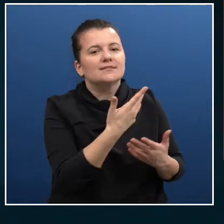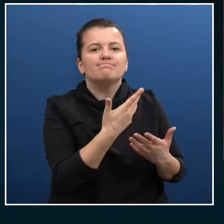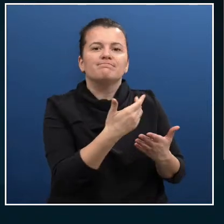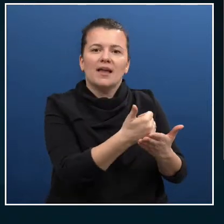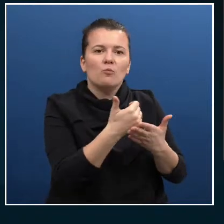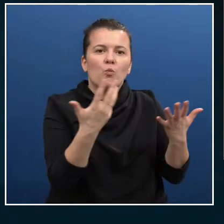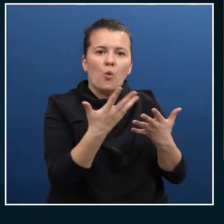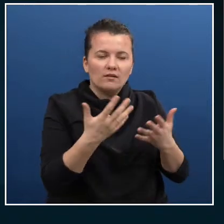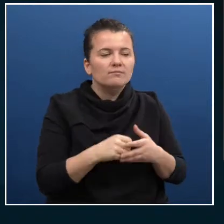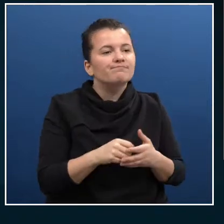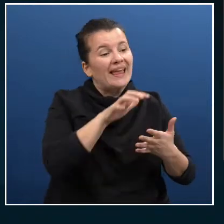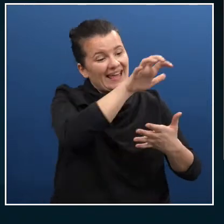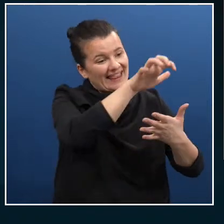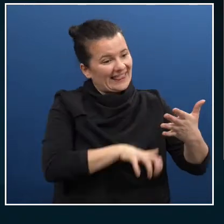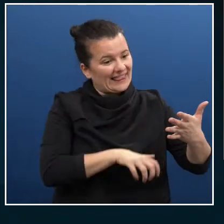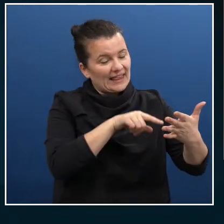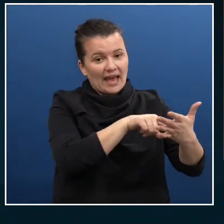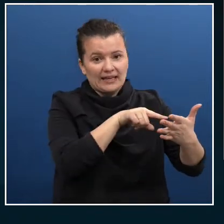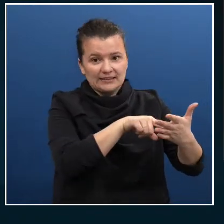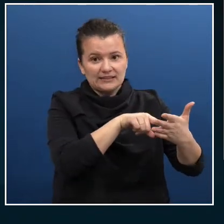text easy